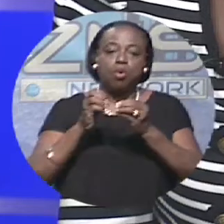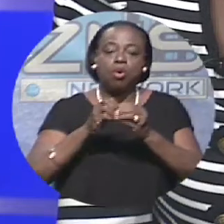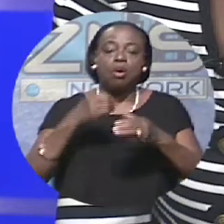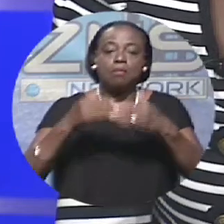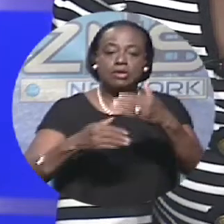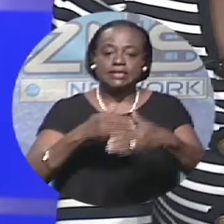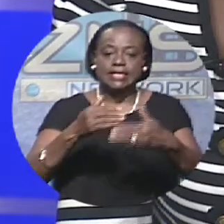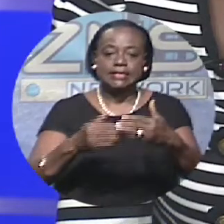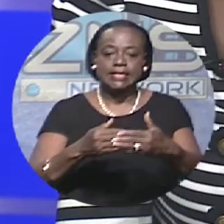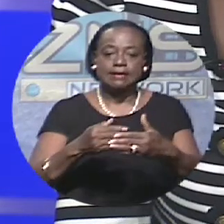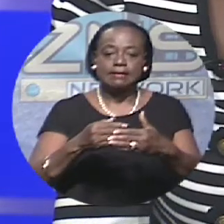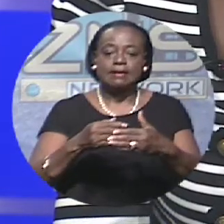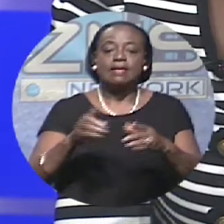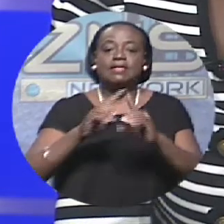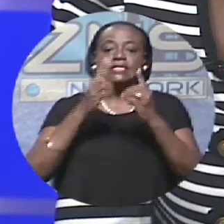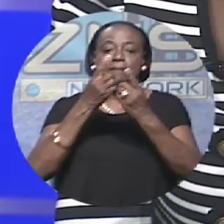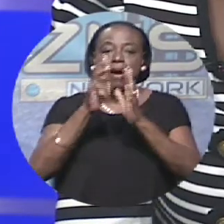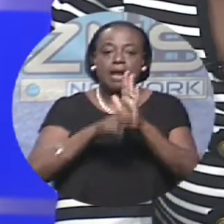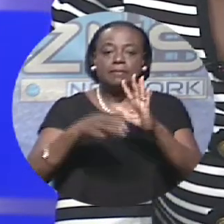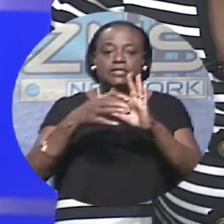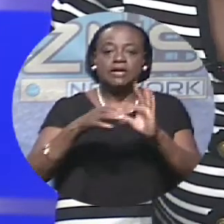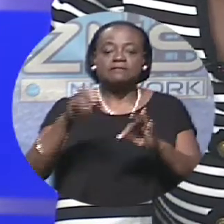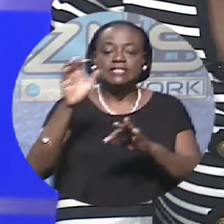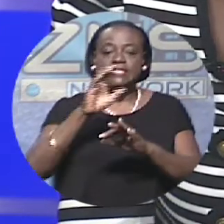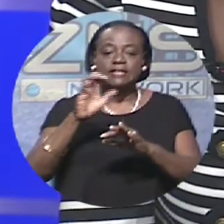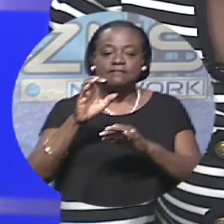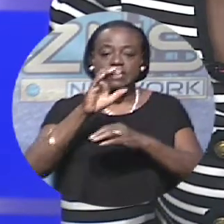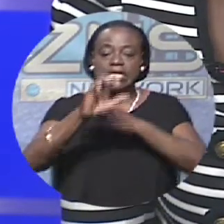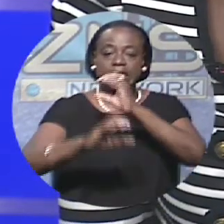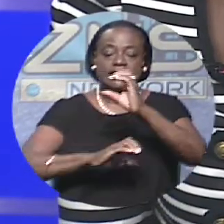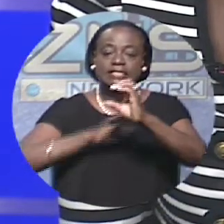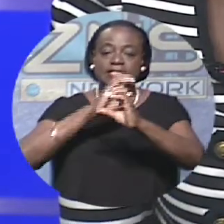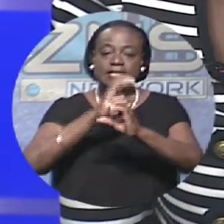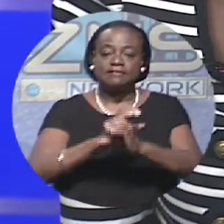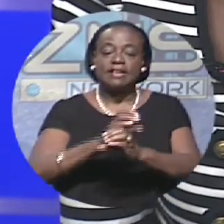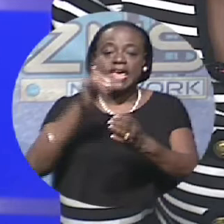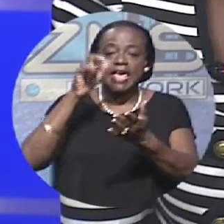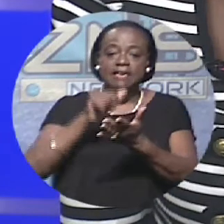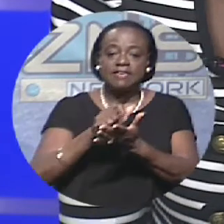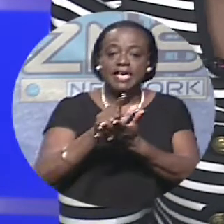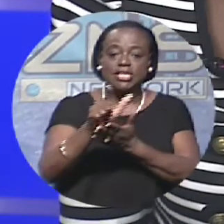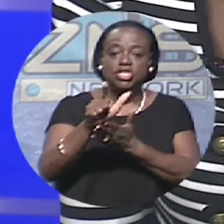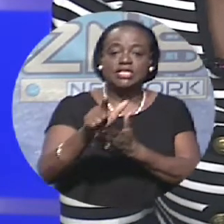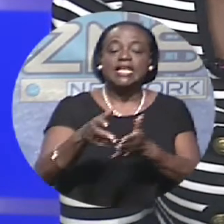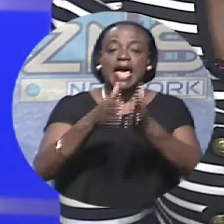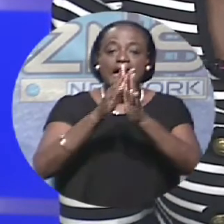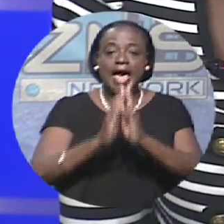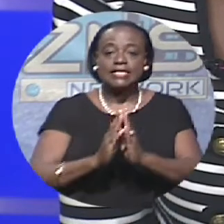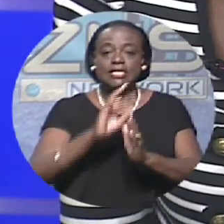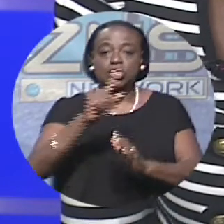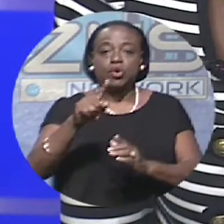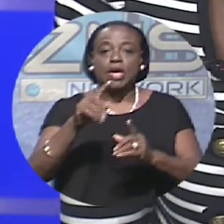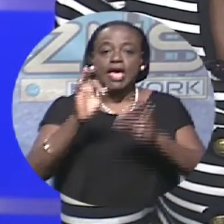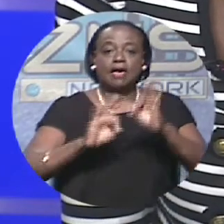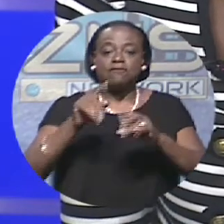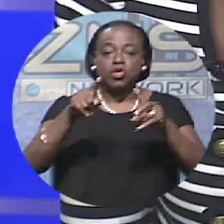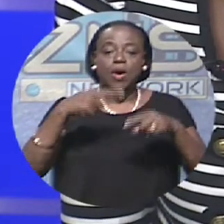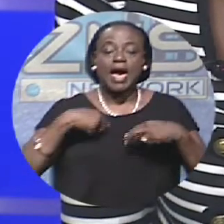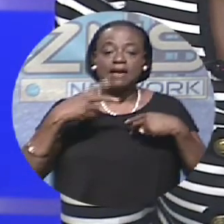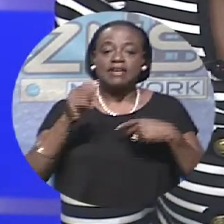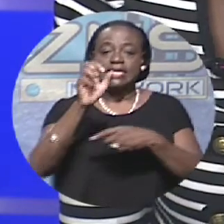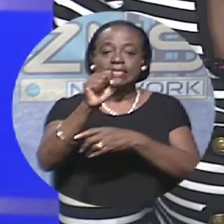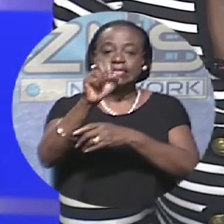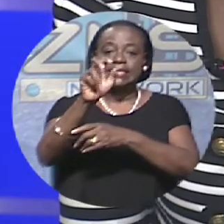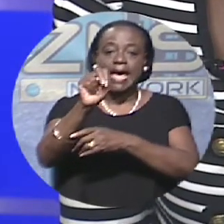Of civil aviation strongly advising passengers who own the Samsung Galaxy Note 7 device to not turn on or charge these devices